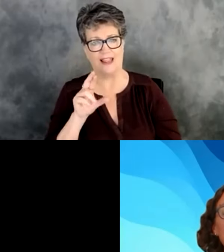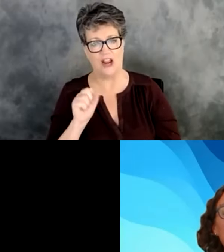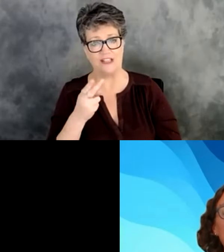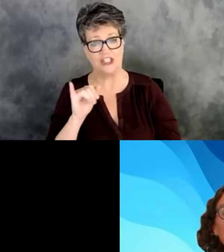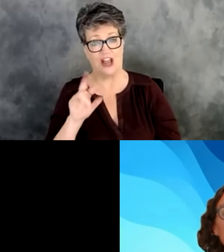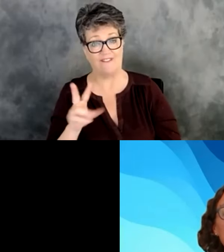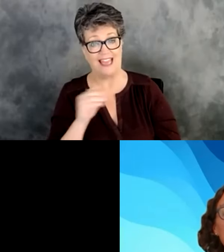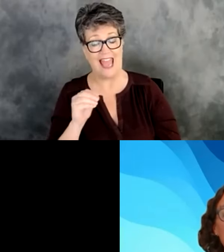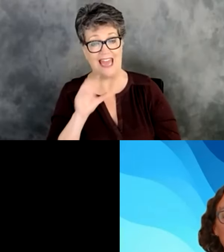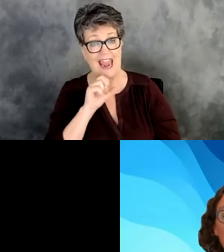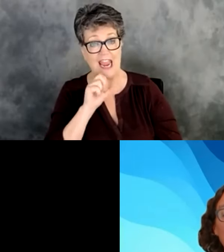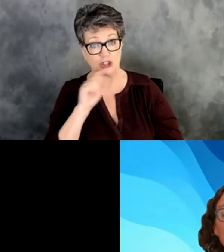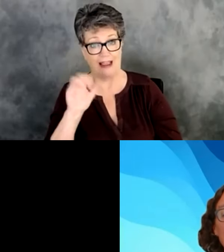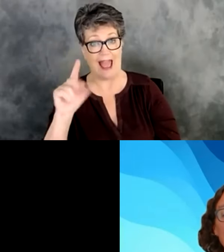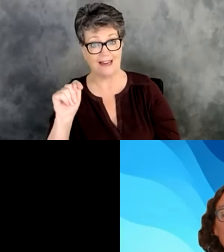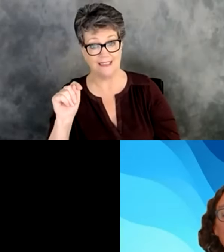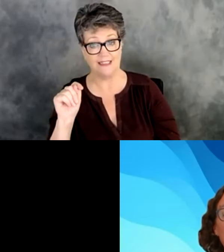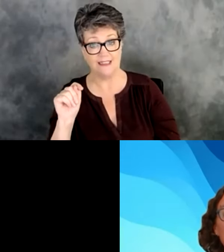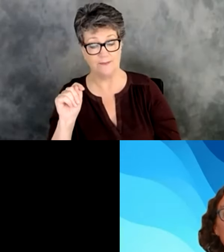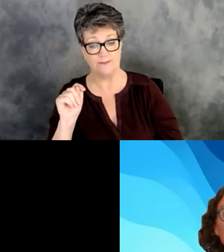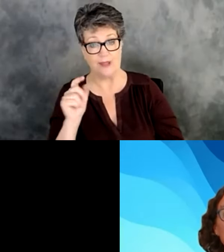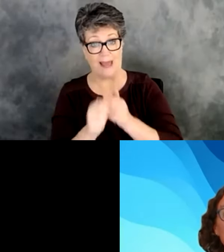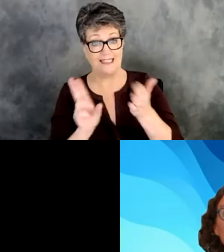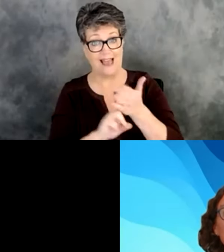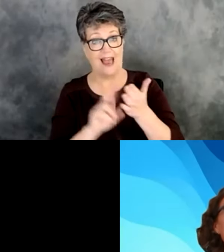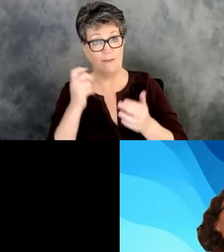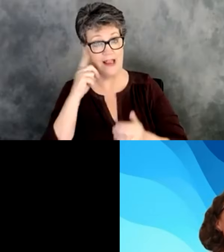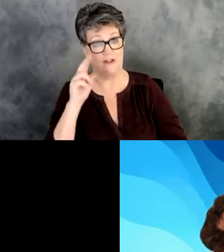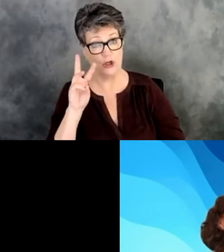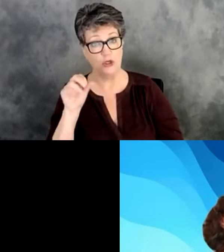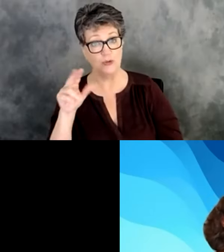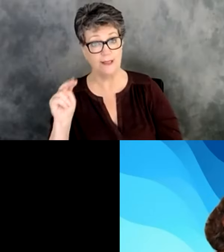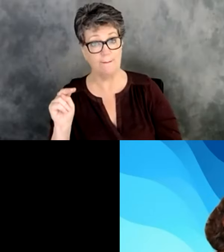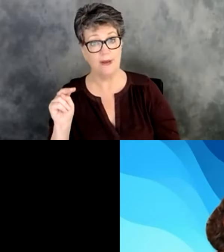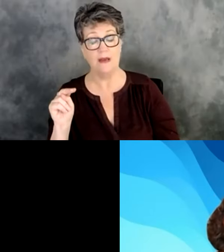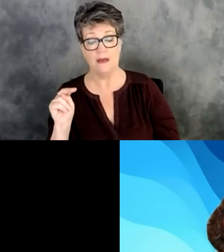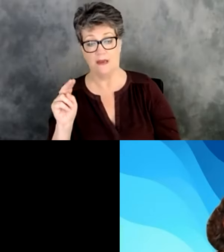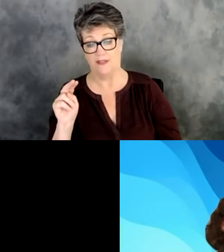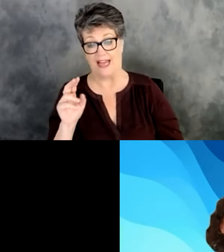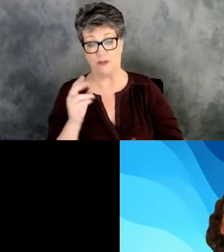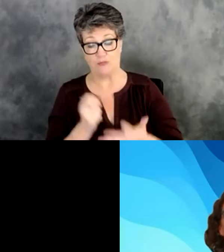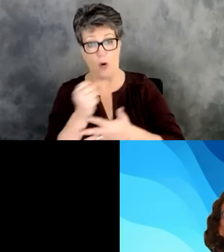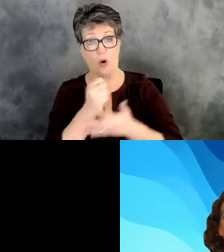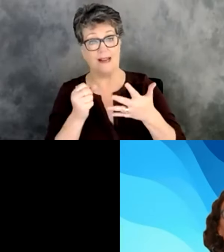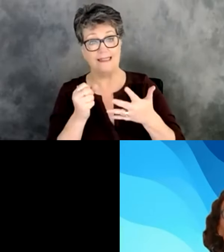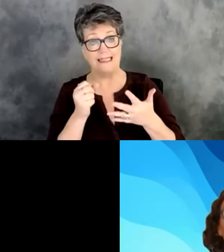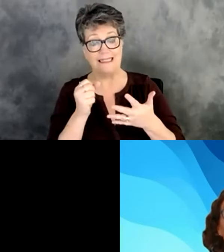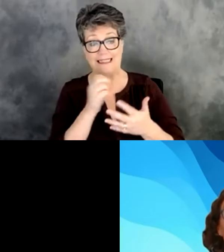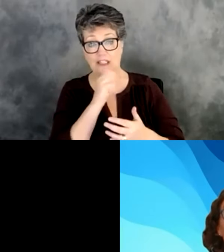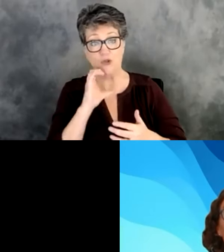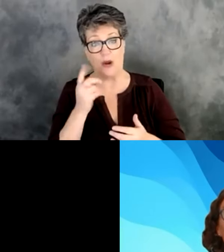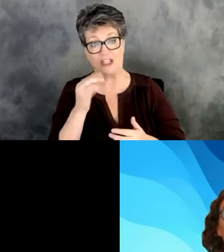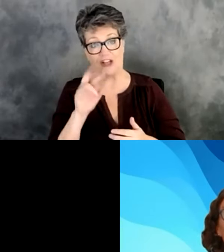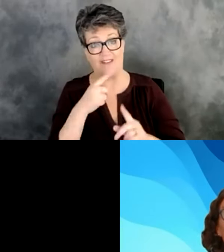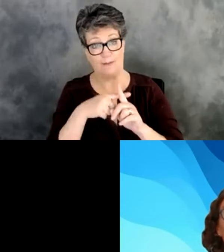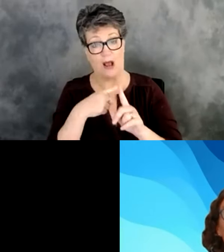Aging Act, the passage and signed by Governor Newsom, which is the prioritization of seniors who are HIV positive and